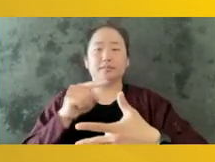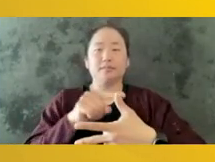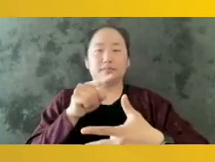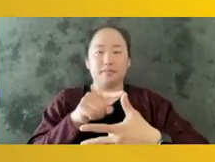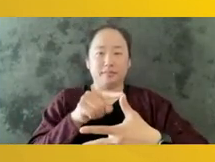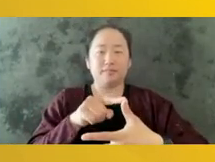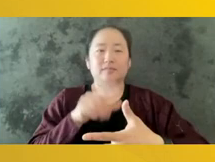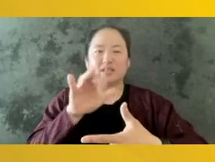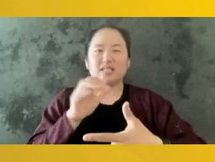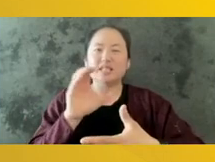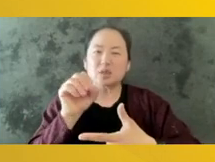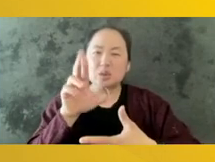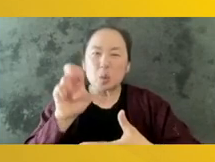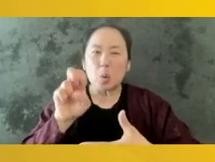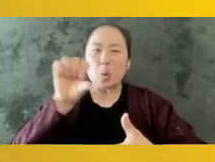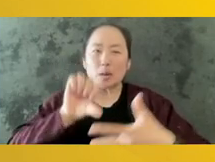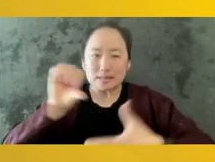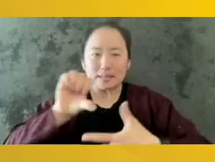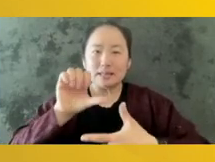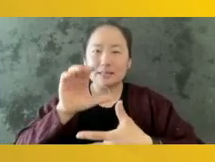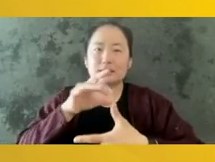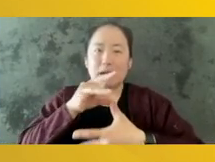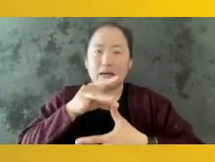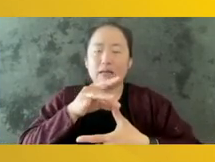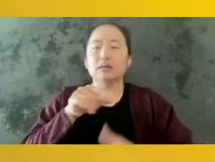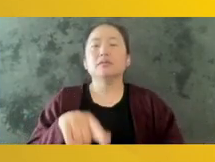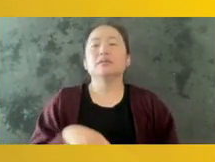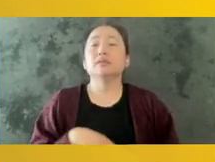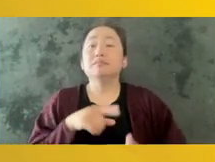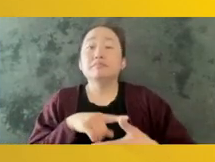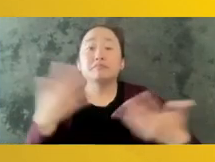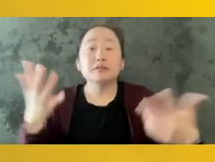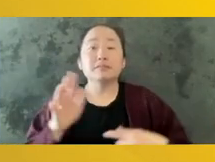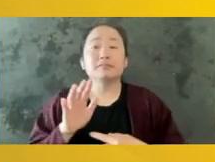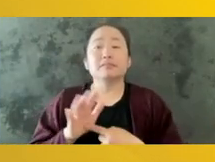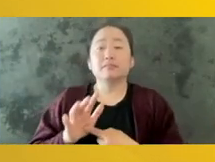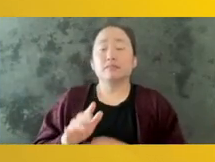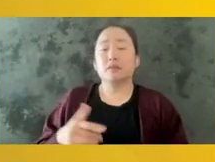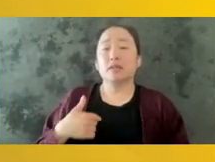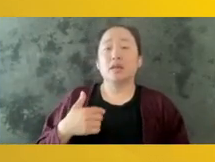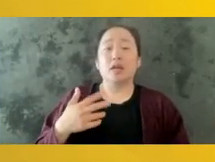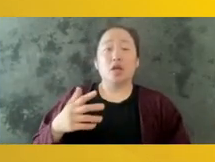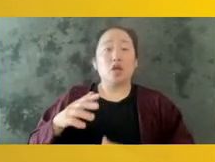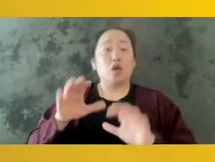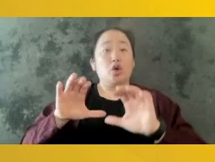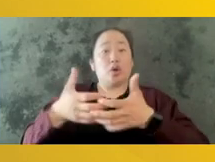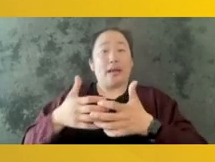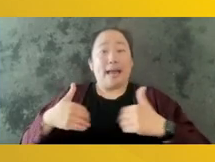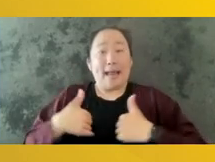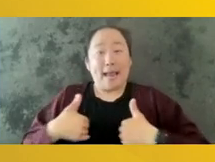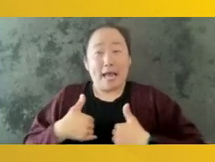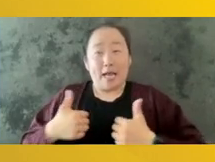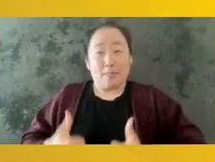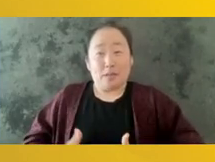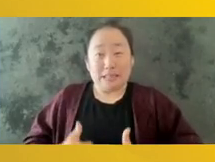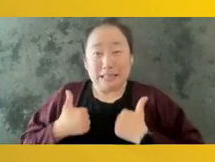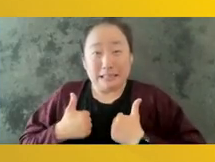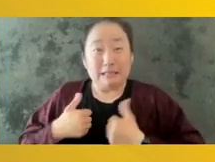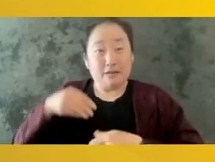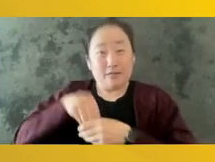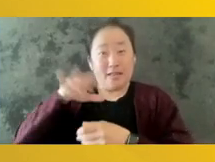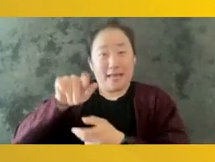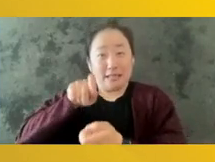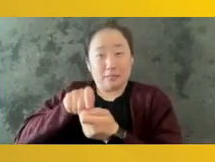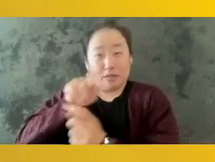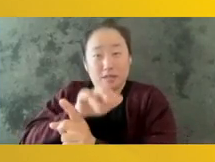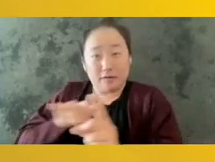example, populations live in a variety of habitats, and change in those habitats affects the organisms living there.